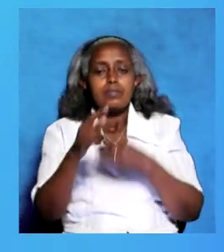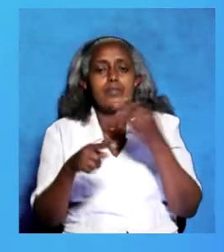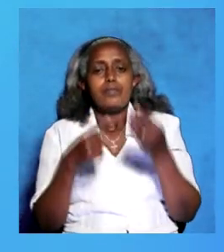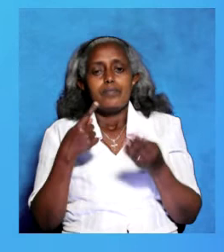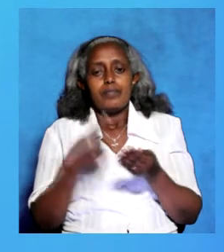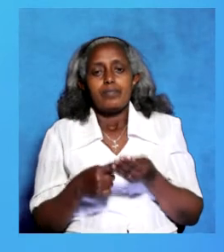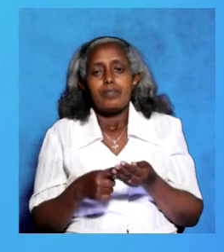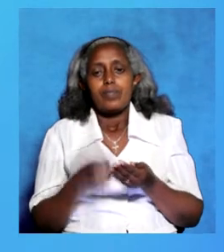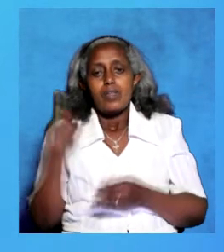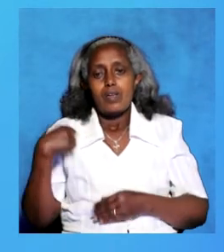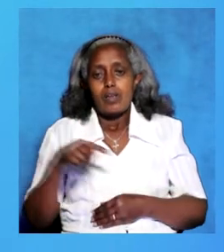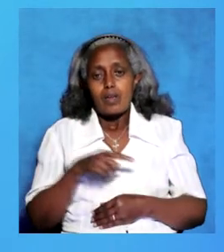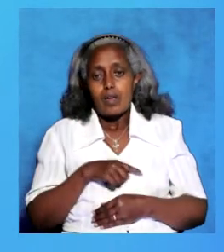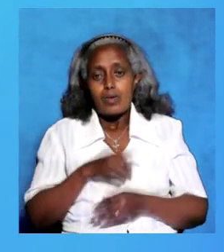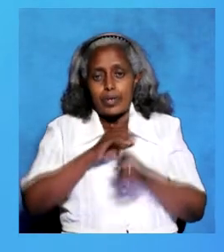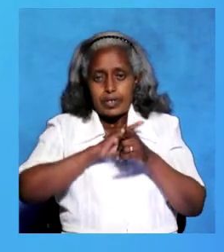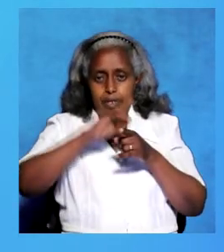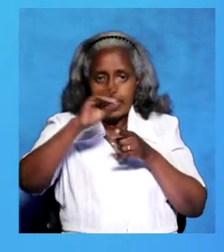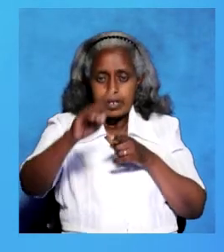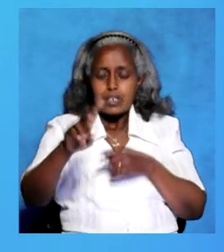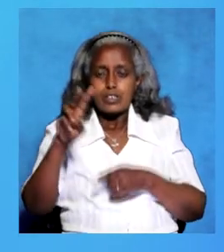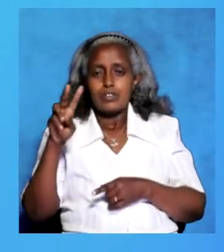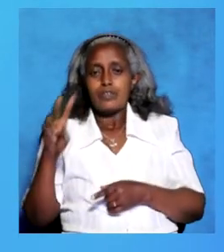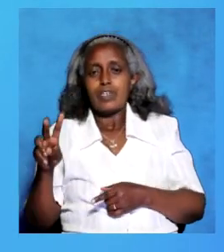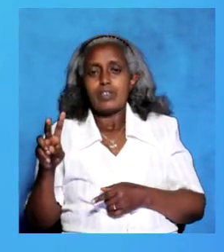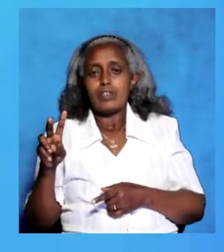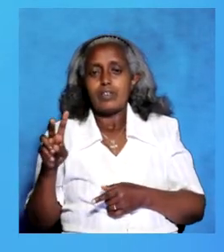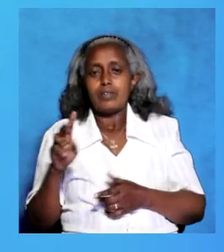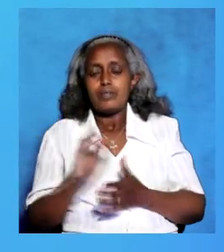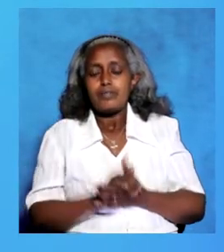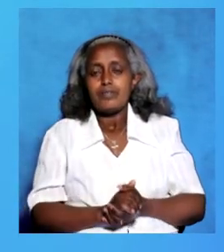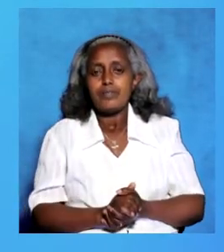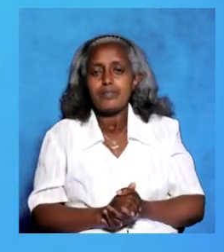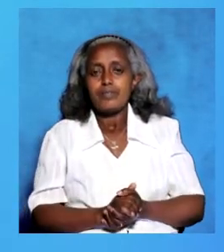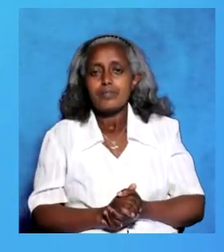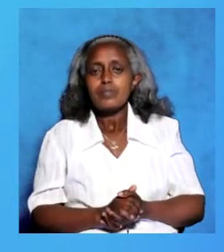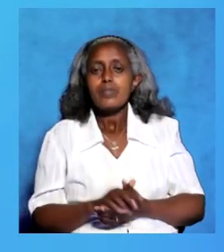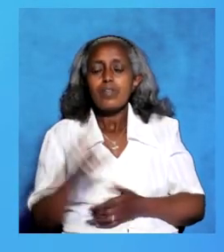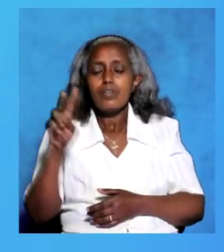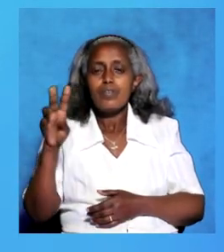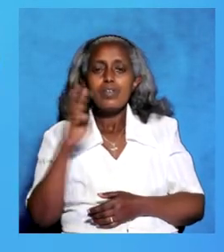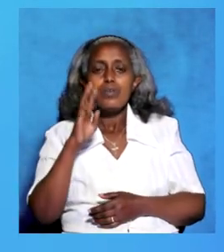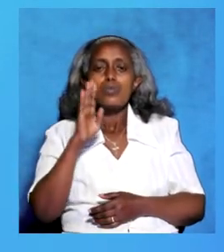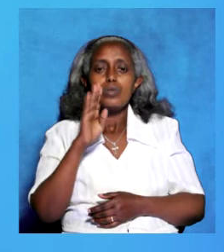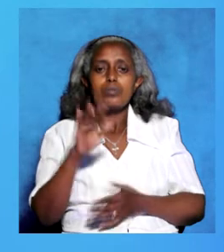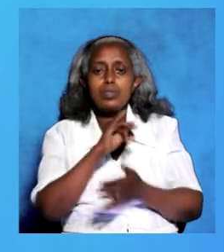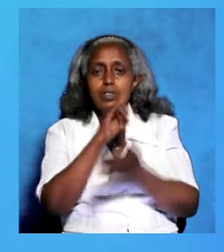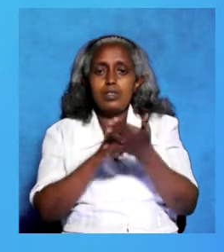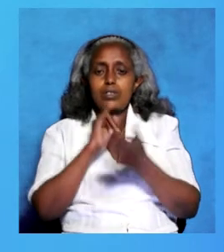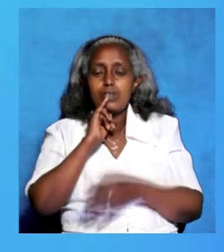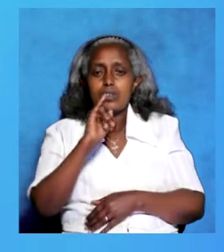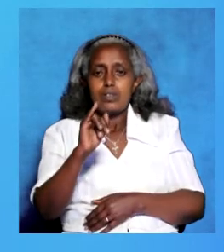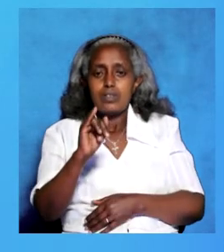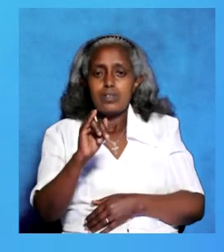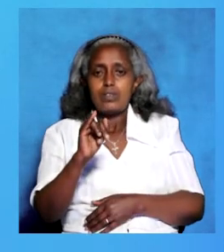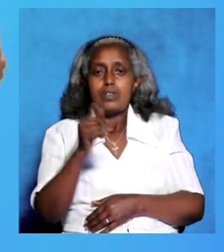Therefore, our direction vector v will be, it is